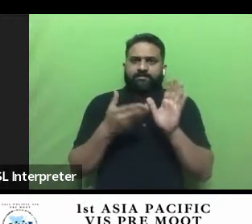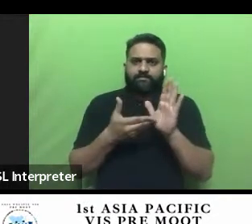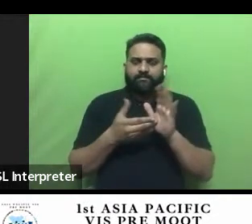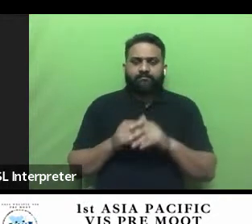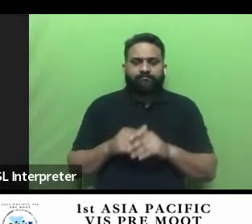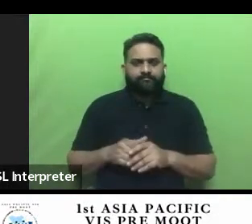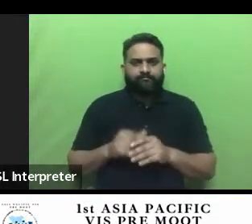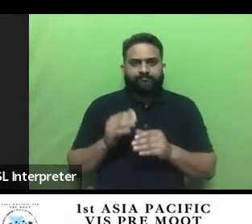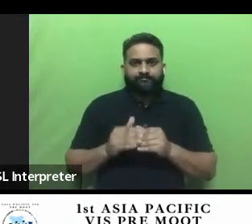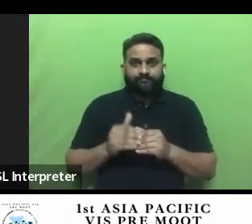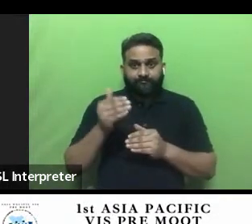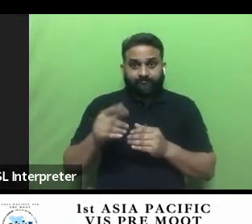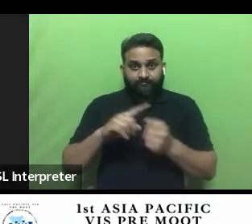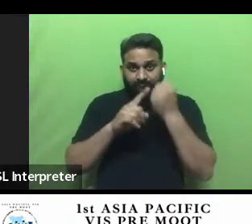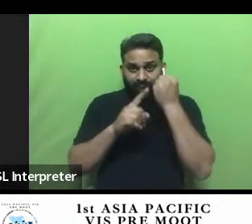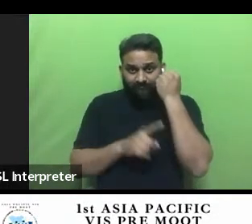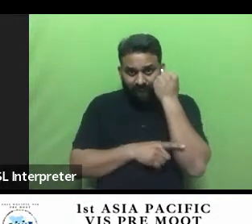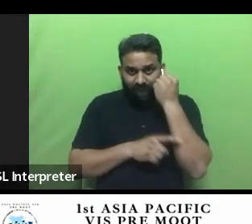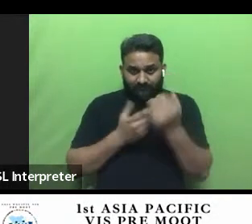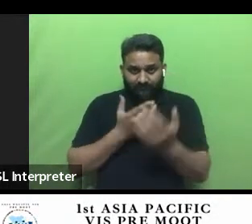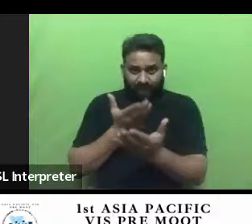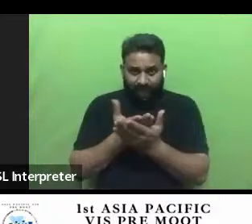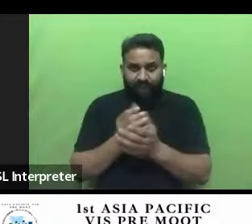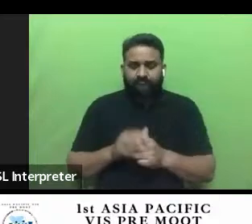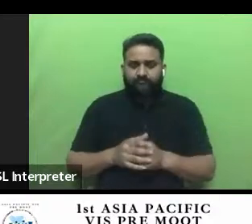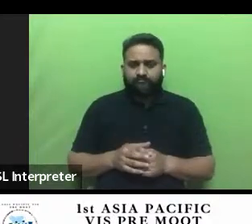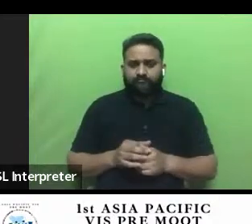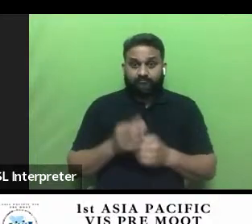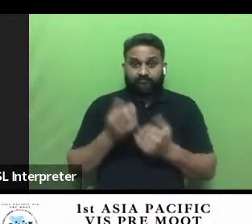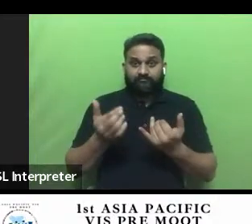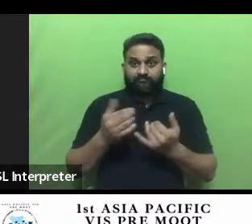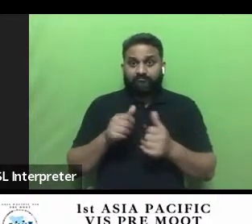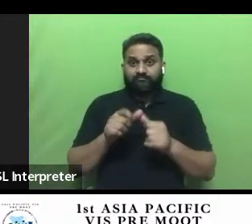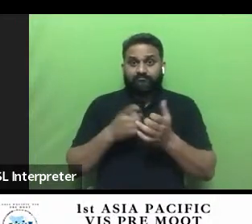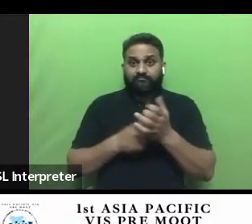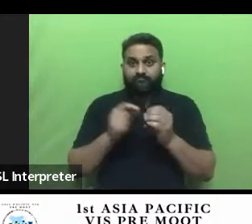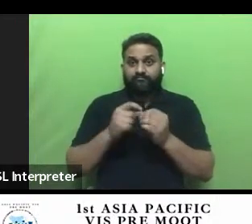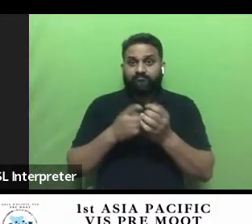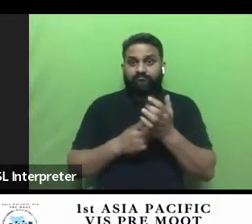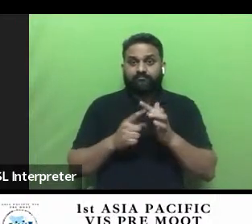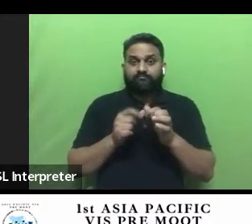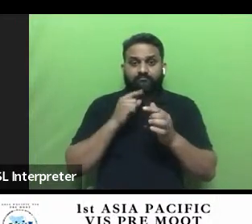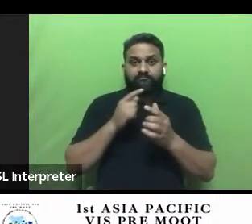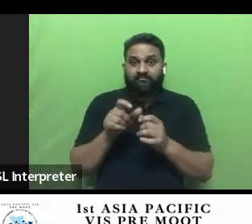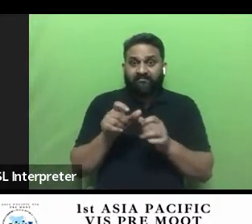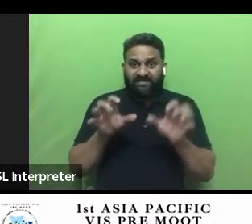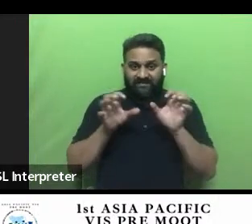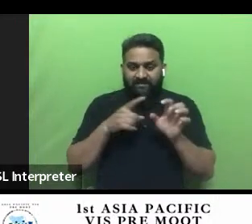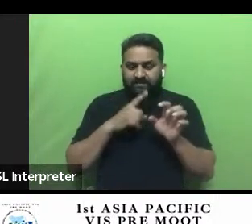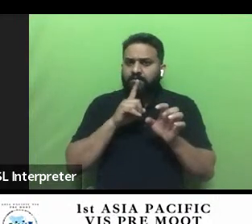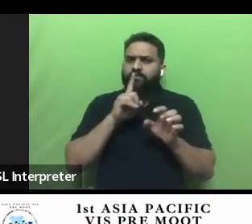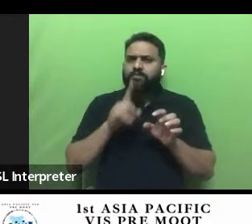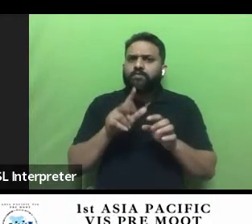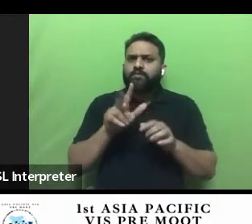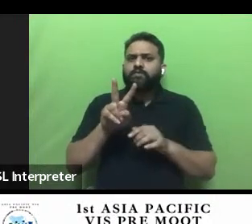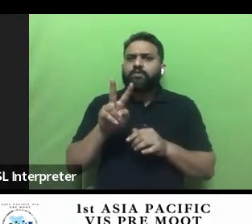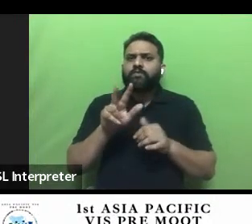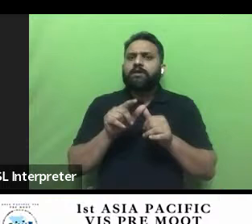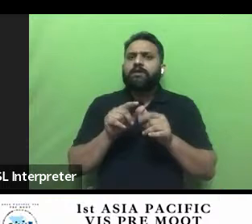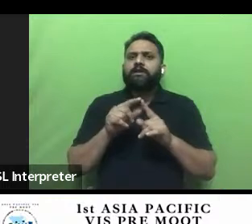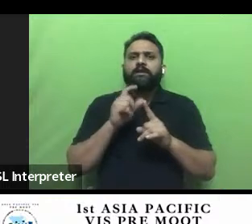to my last submission, which is that the arbitration agreement was not validly concluded under the law of